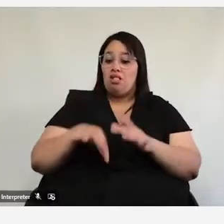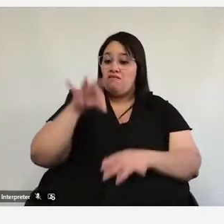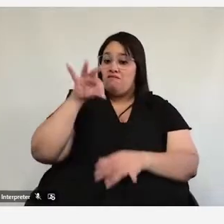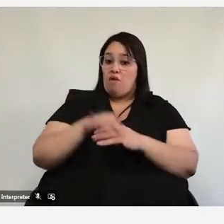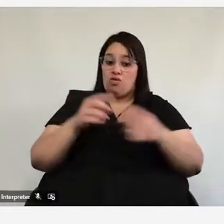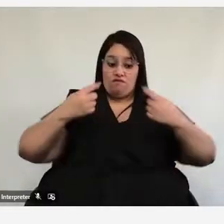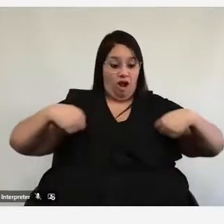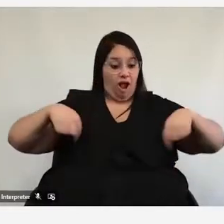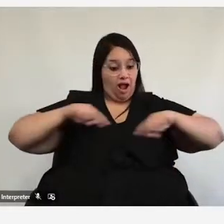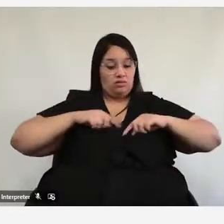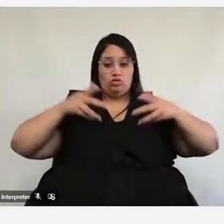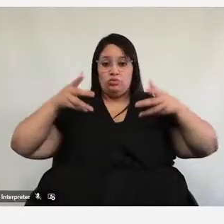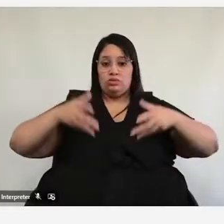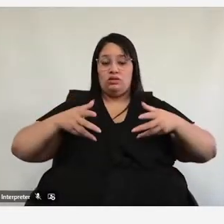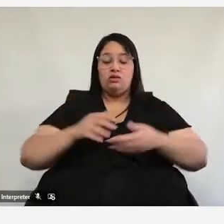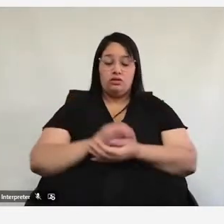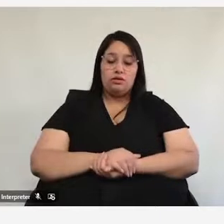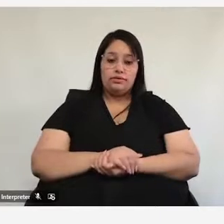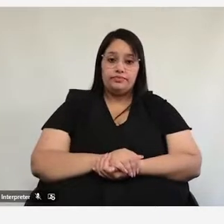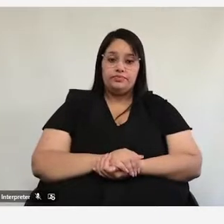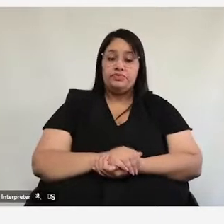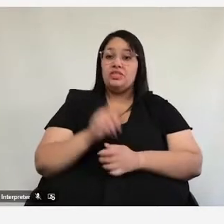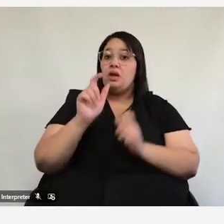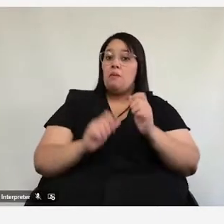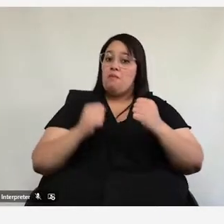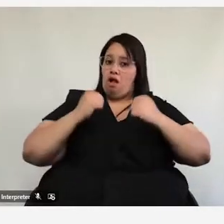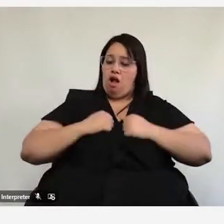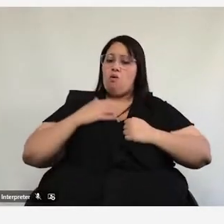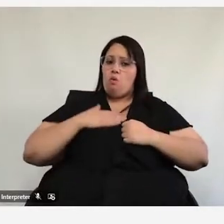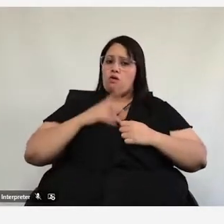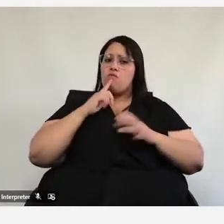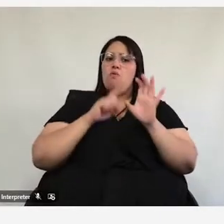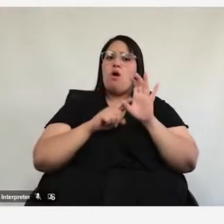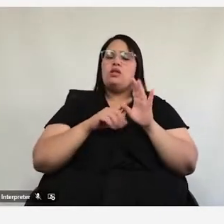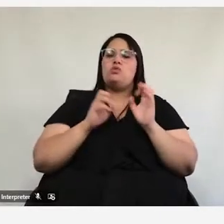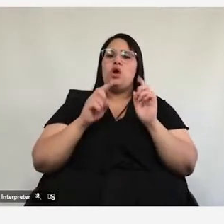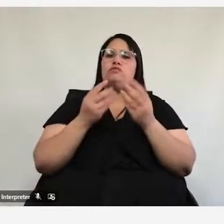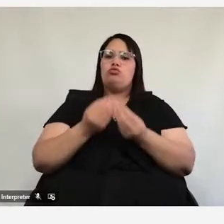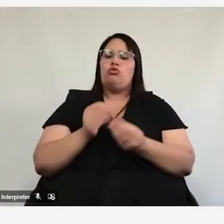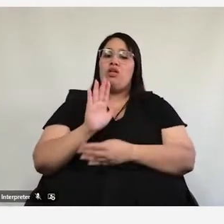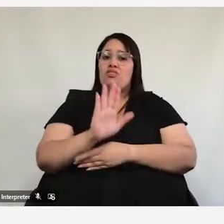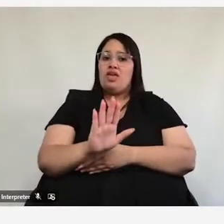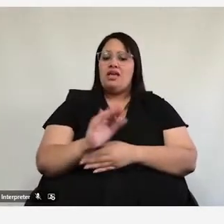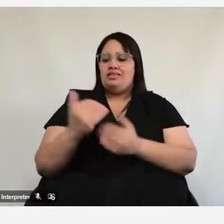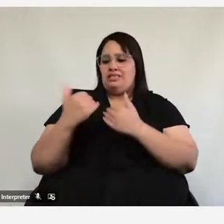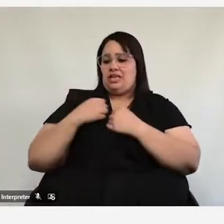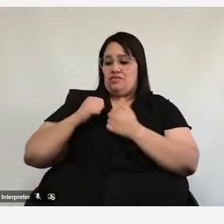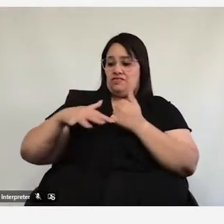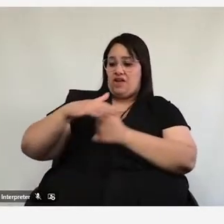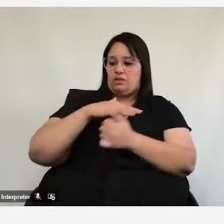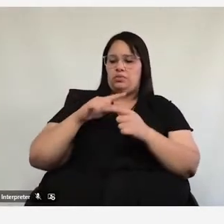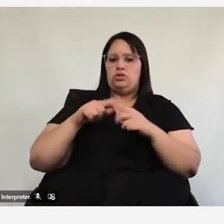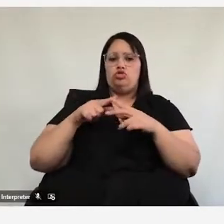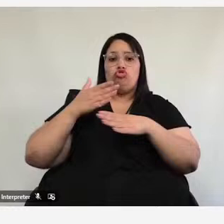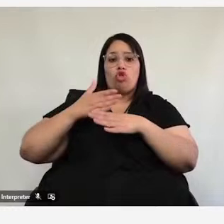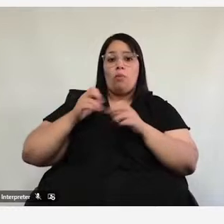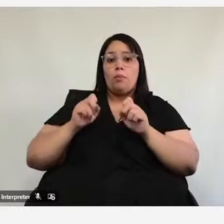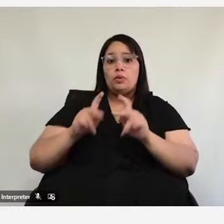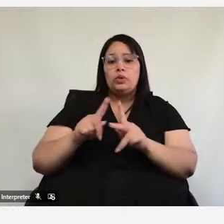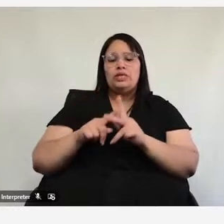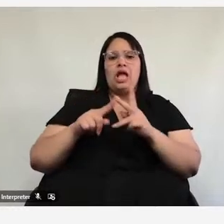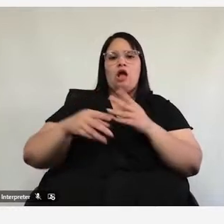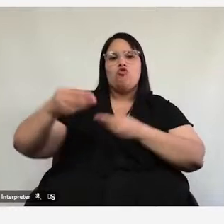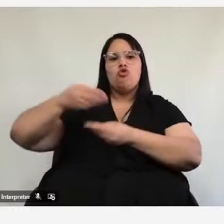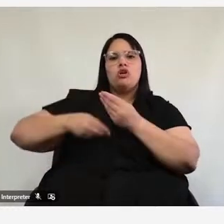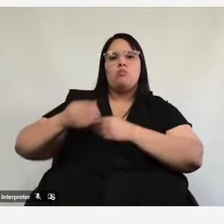to be sitting here today. Our people want quality education for their children, a safe environment, job opportunities, and